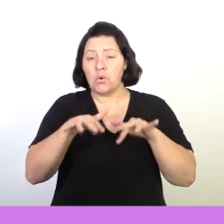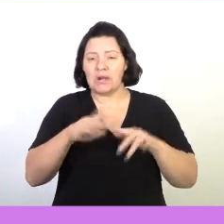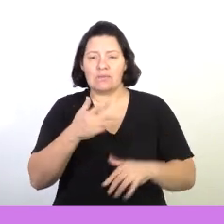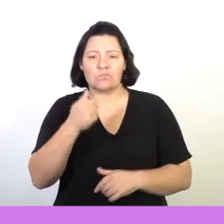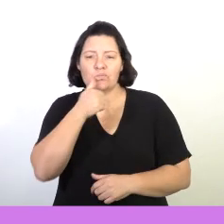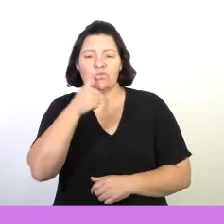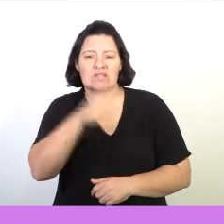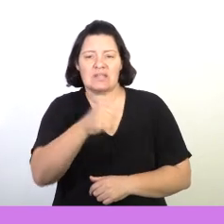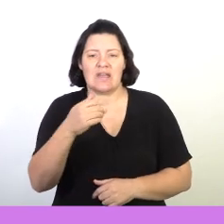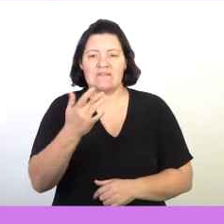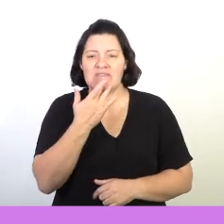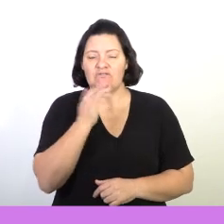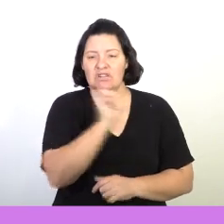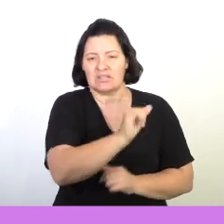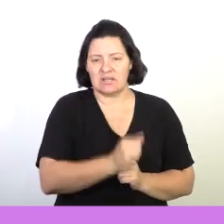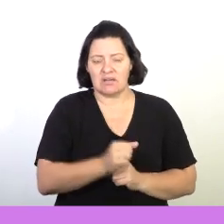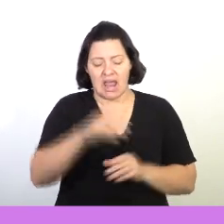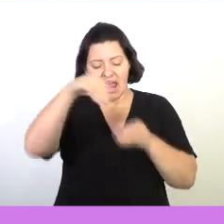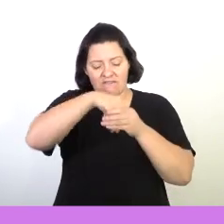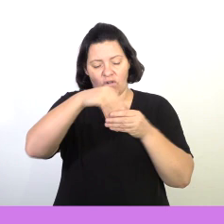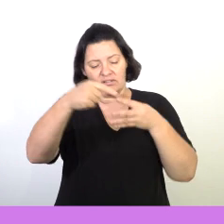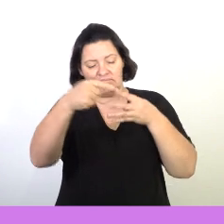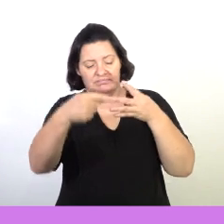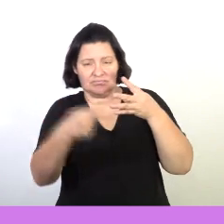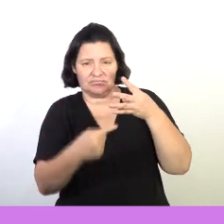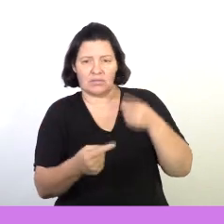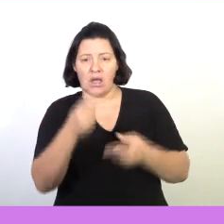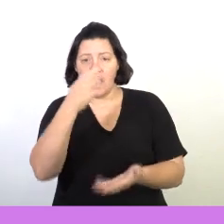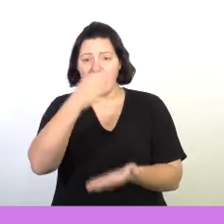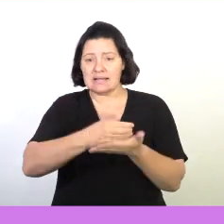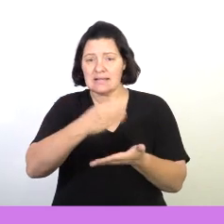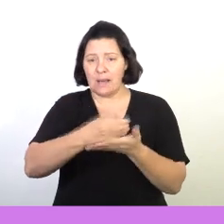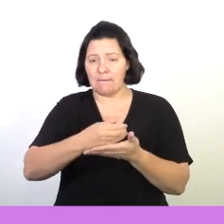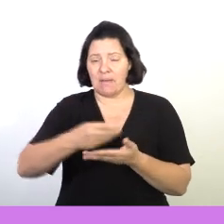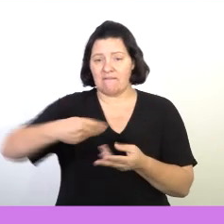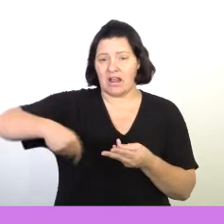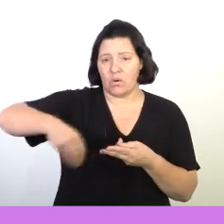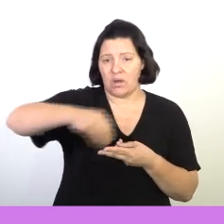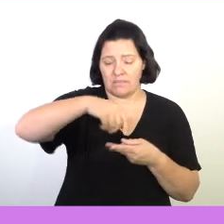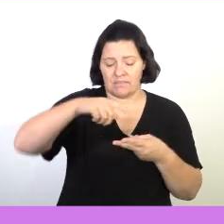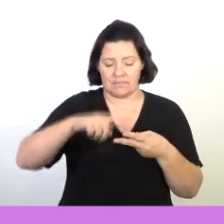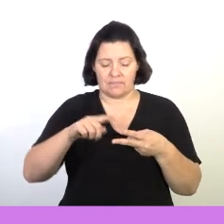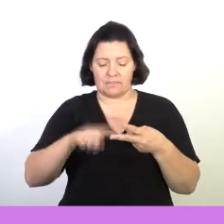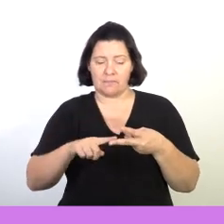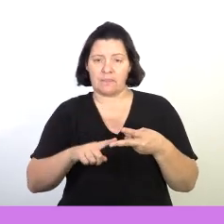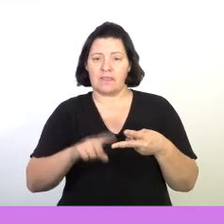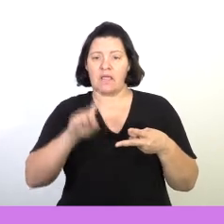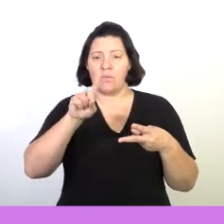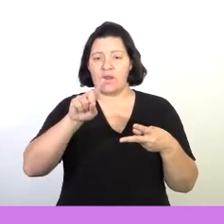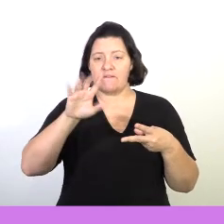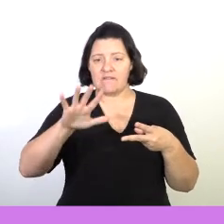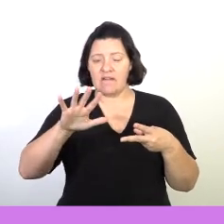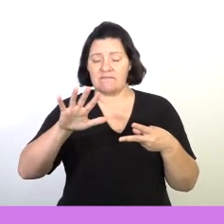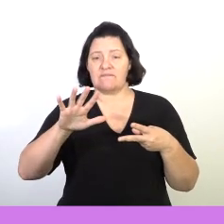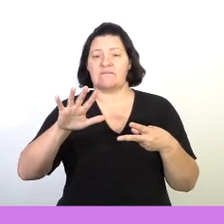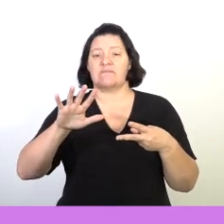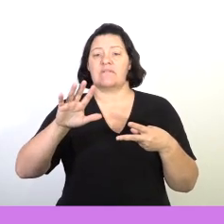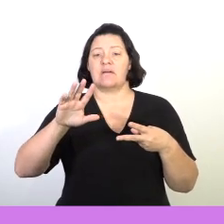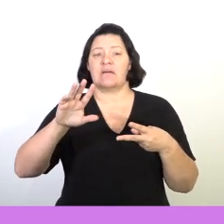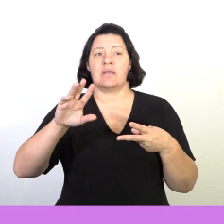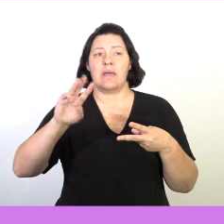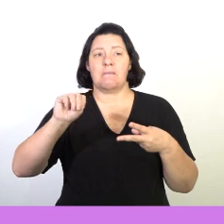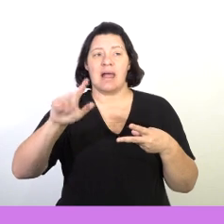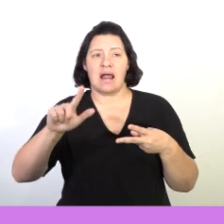The following are her ingredients: 1 cup of flour, 15 milliliter